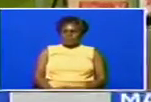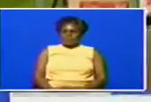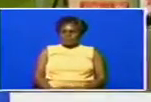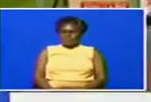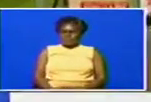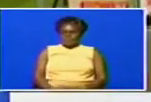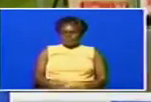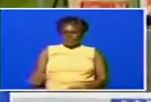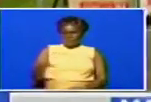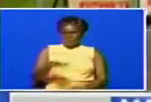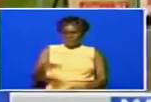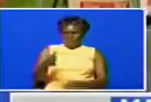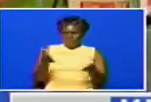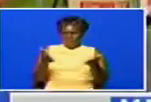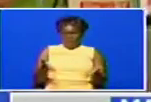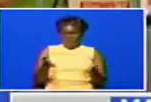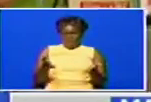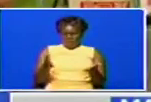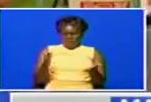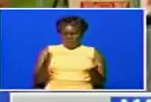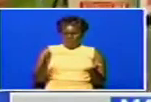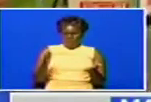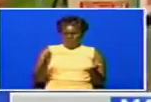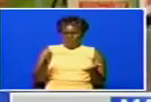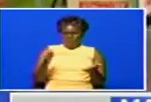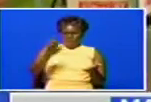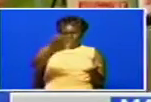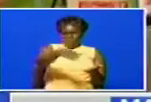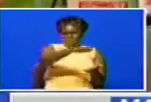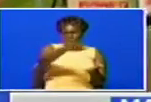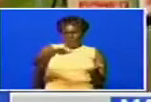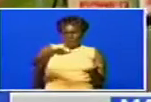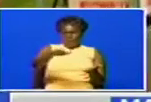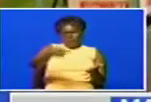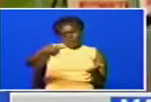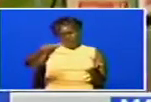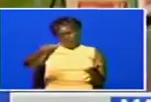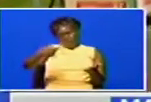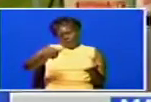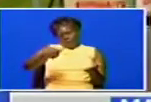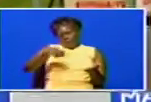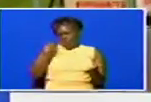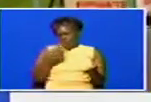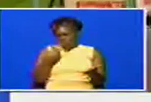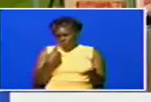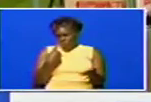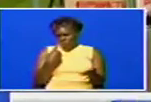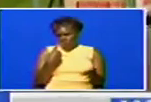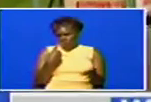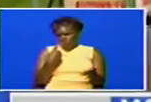Cha eneo hili la bunge si mwingine mbali